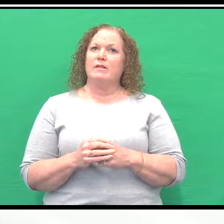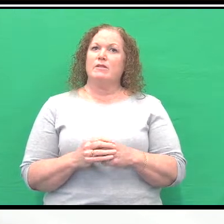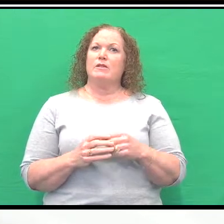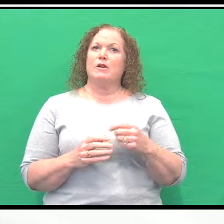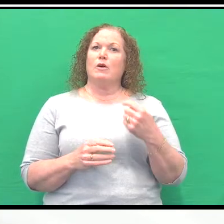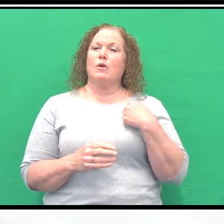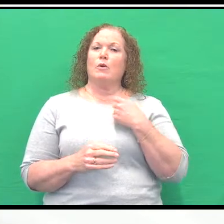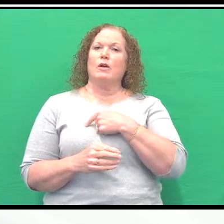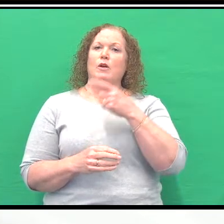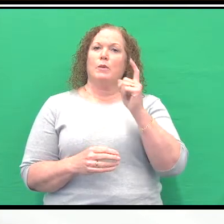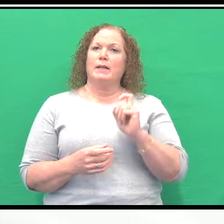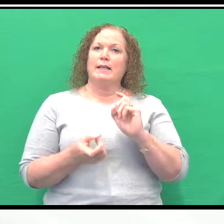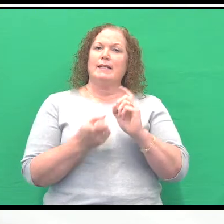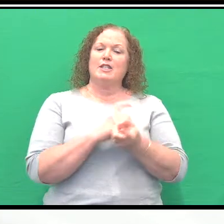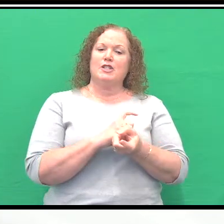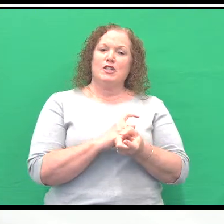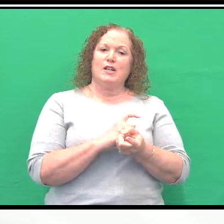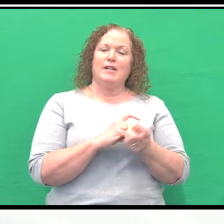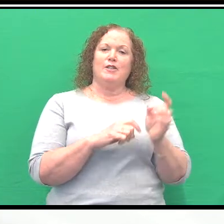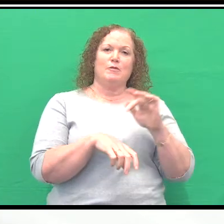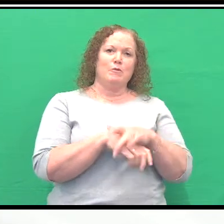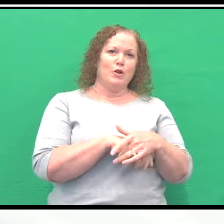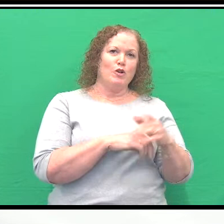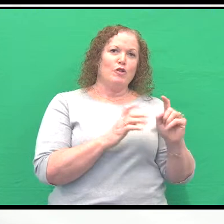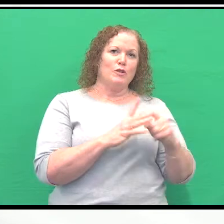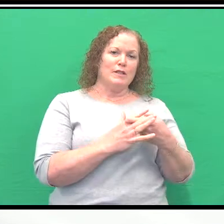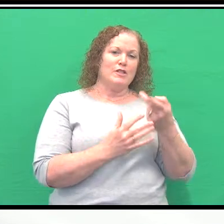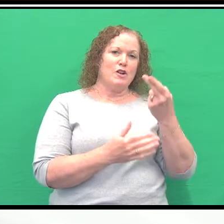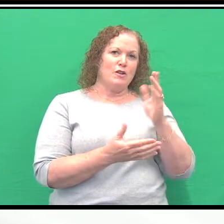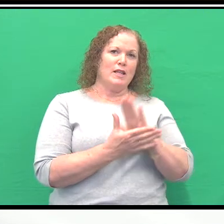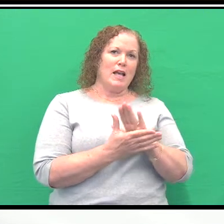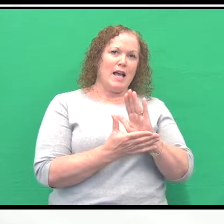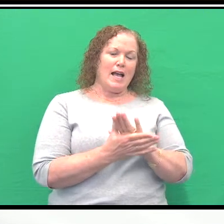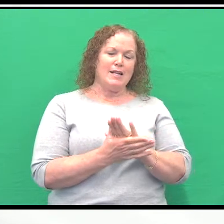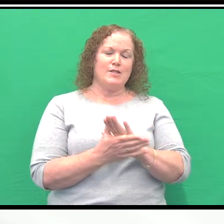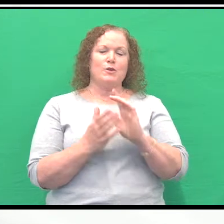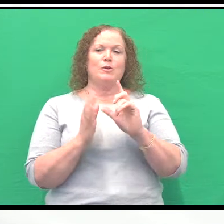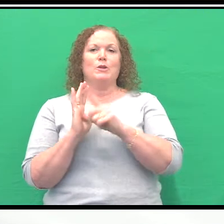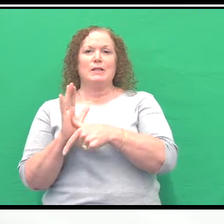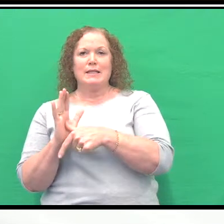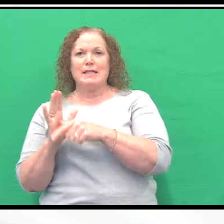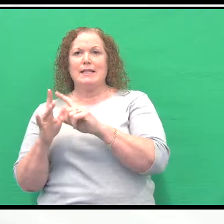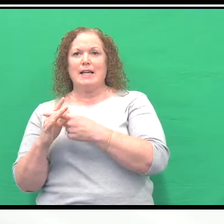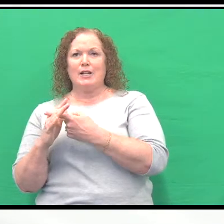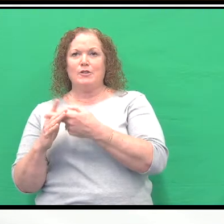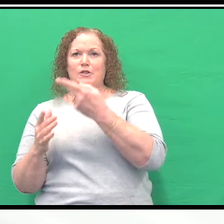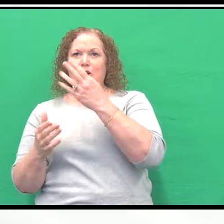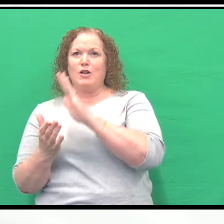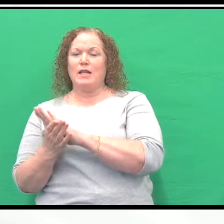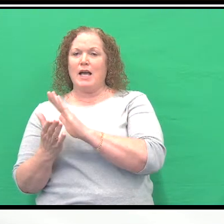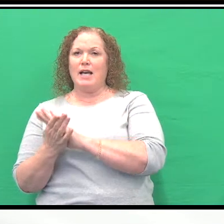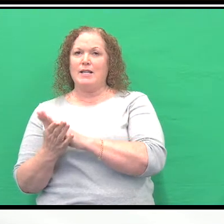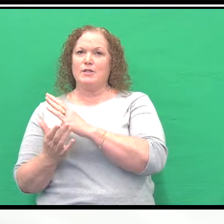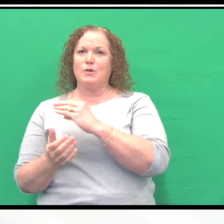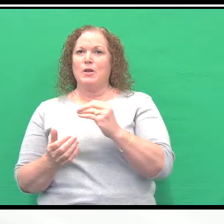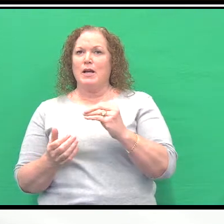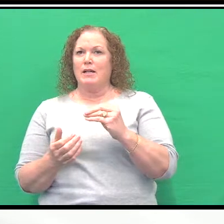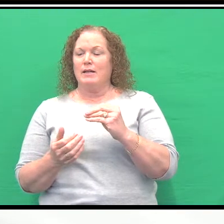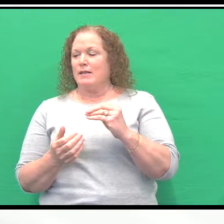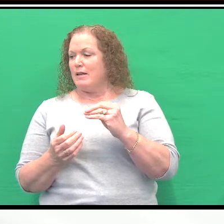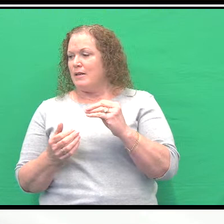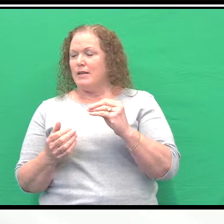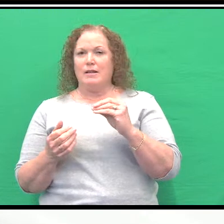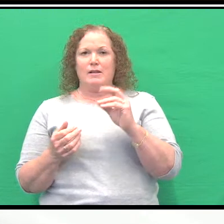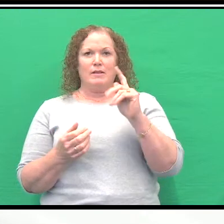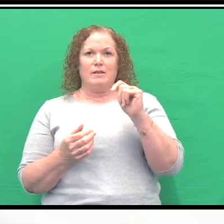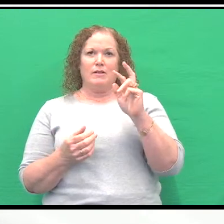high school to a later start due to that legislation. And also, transportation is a factor, and just the fact that at this